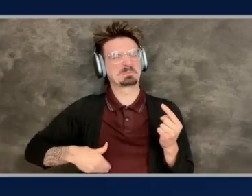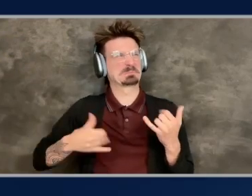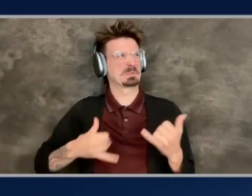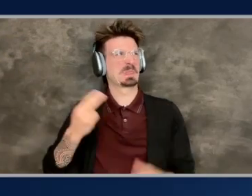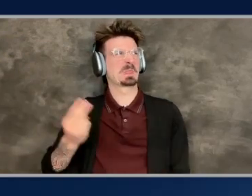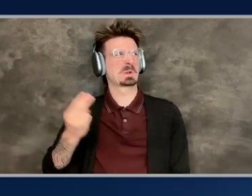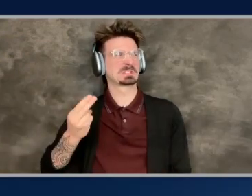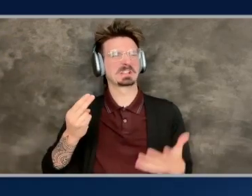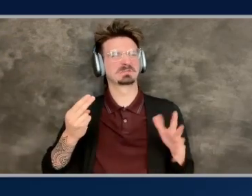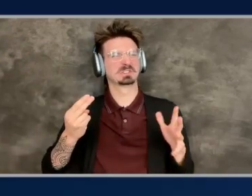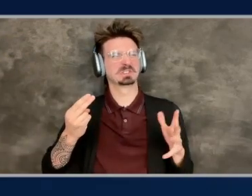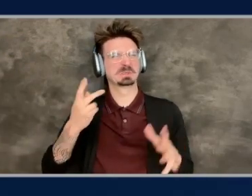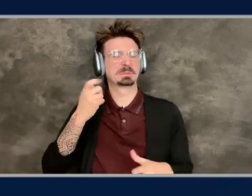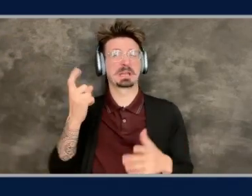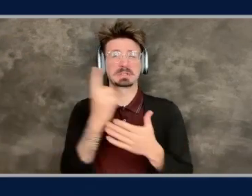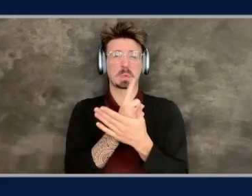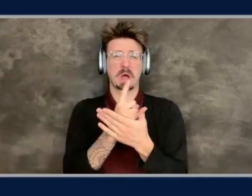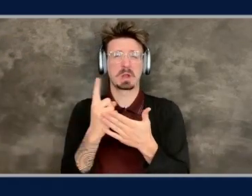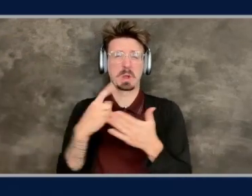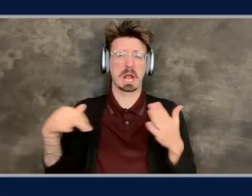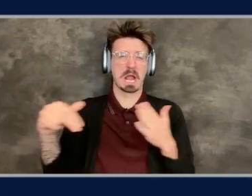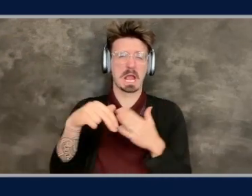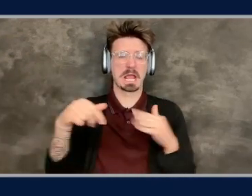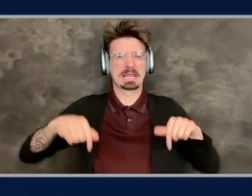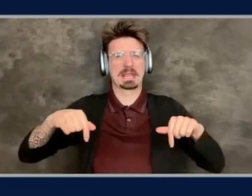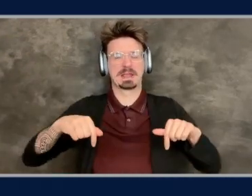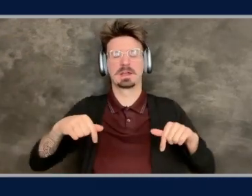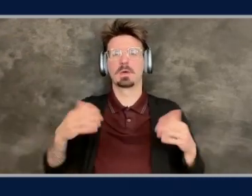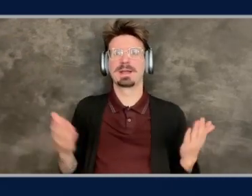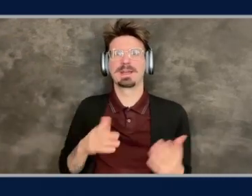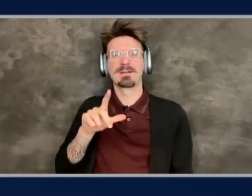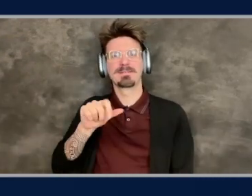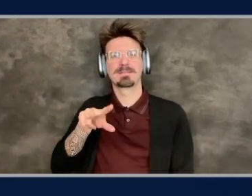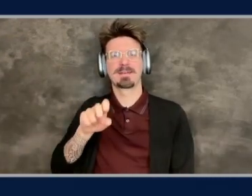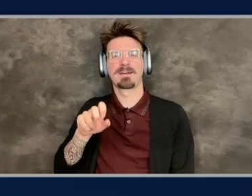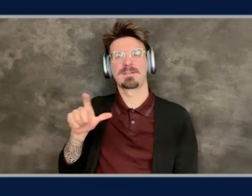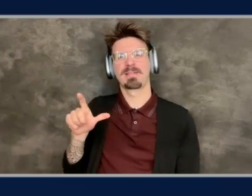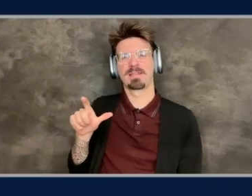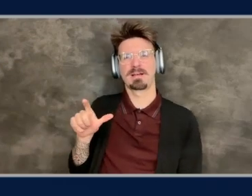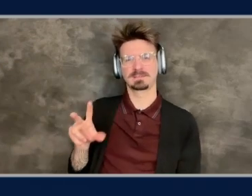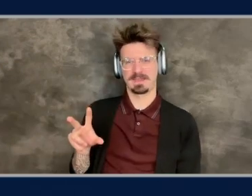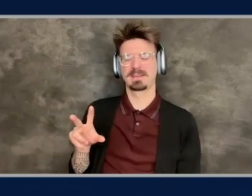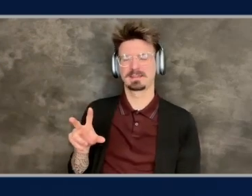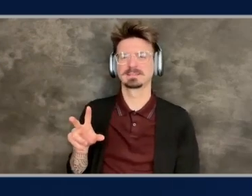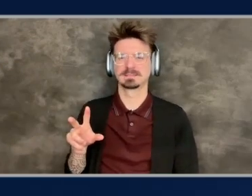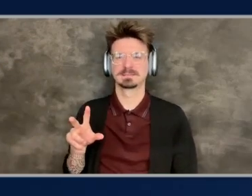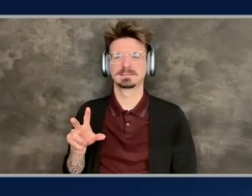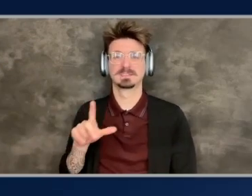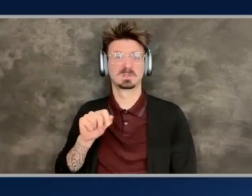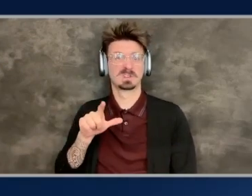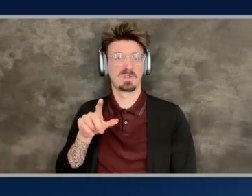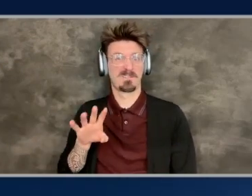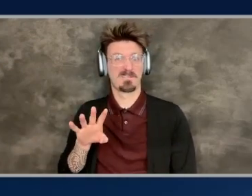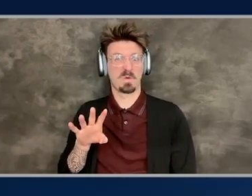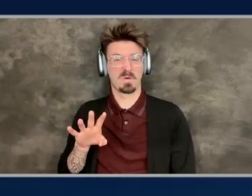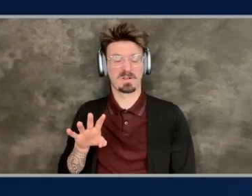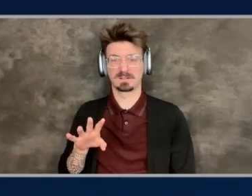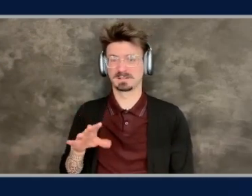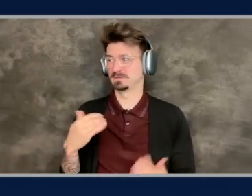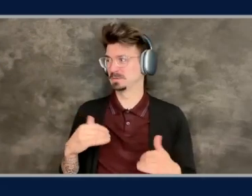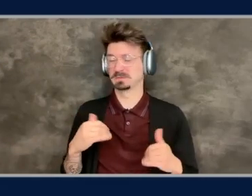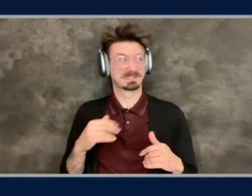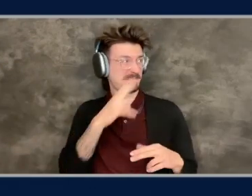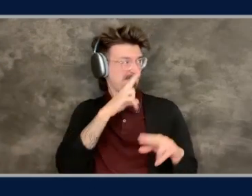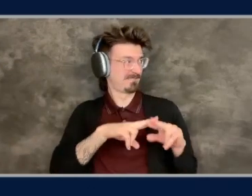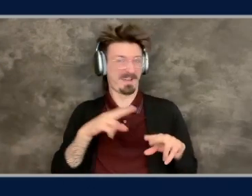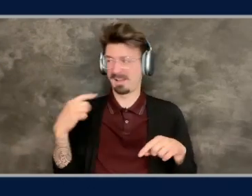at reInvent. We're live here in Las Vegas for reInvent 2024 in art. Yeah, I mean, it's been fun. And normally we have a